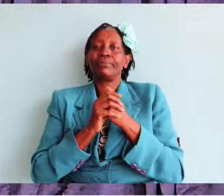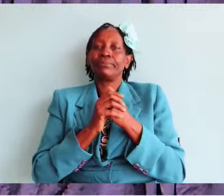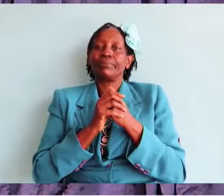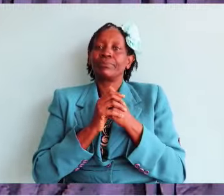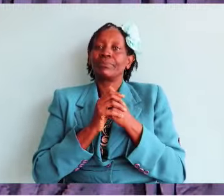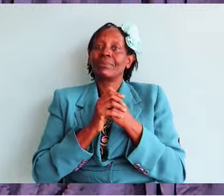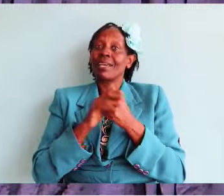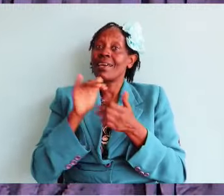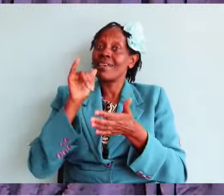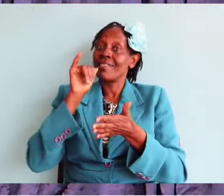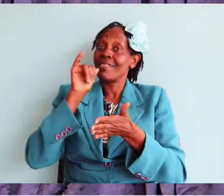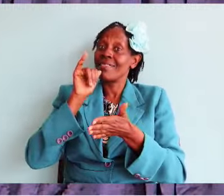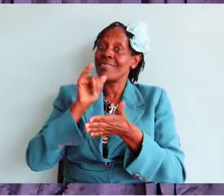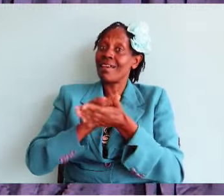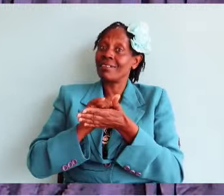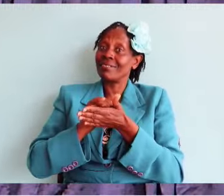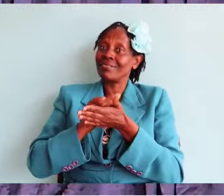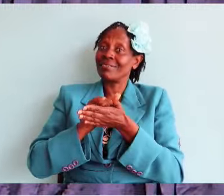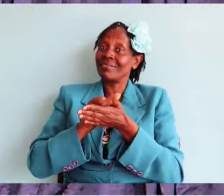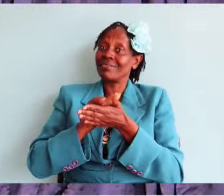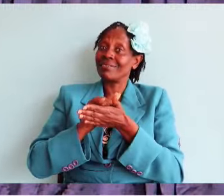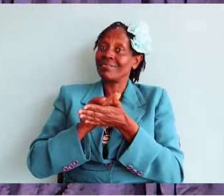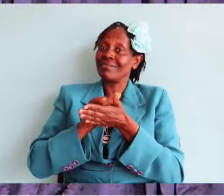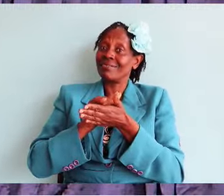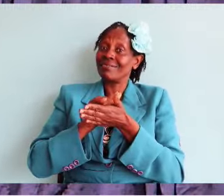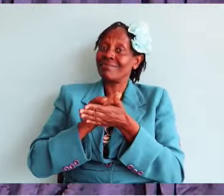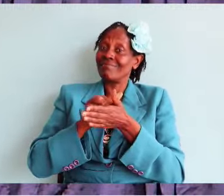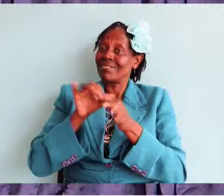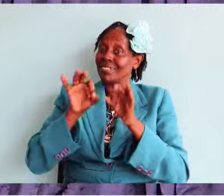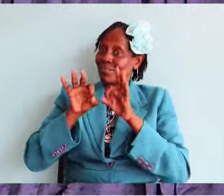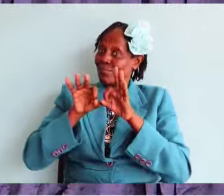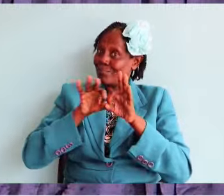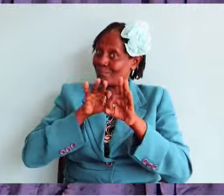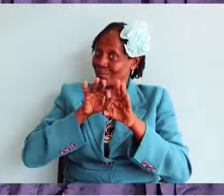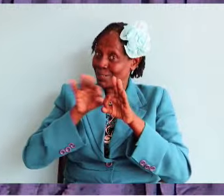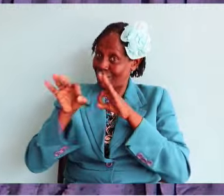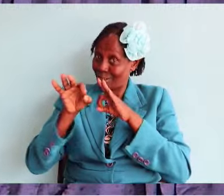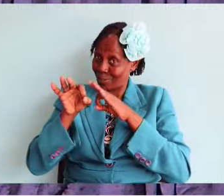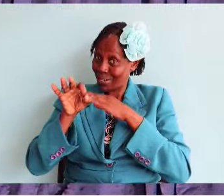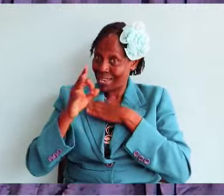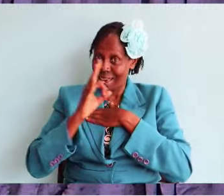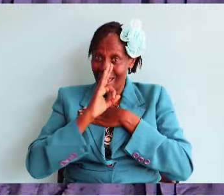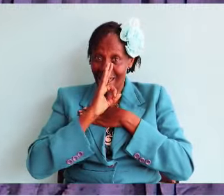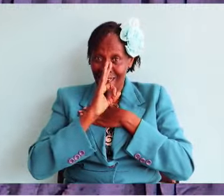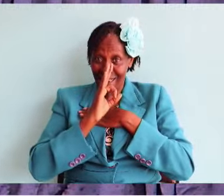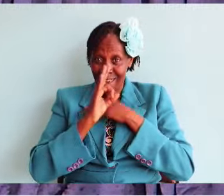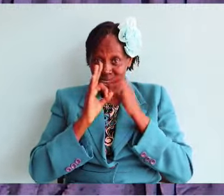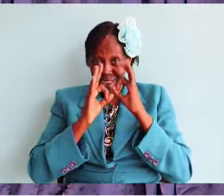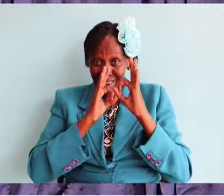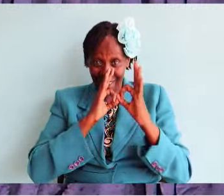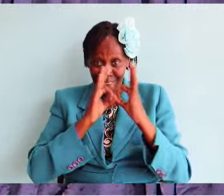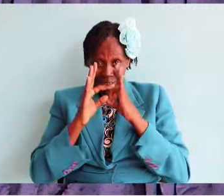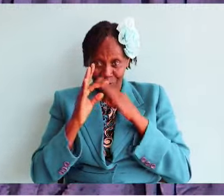That was the instruction. If you are fearful, go back.